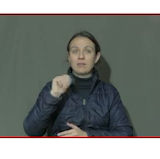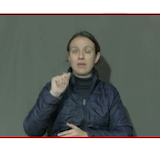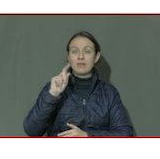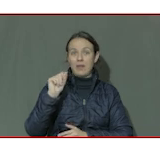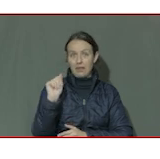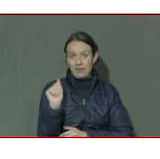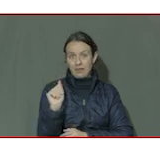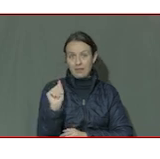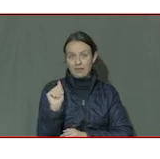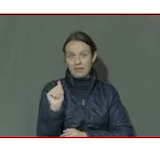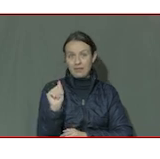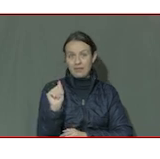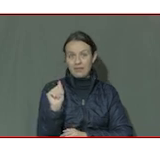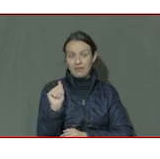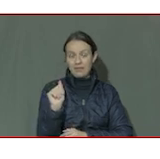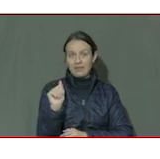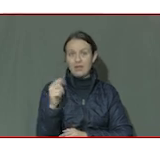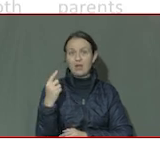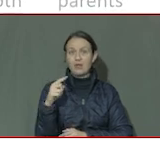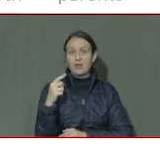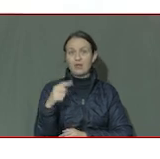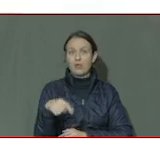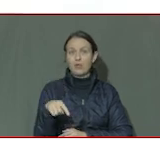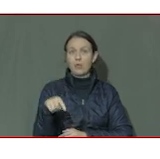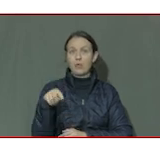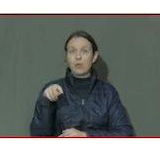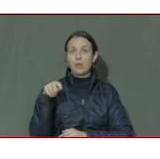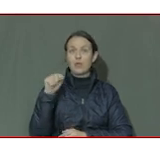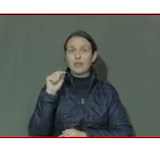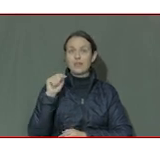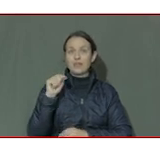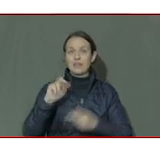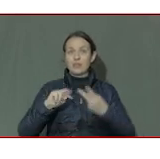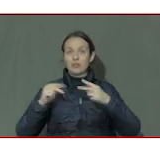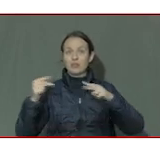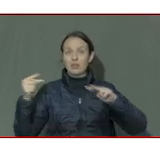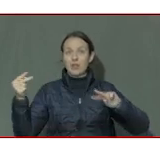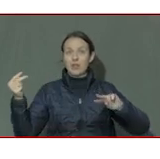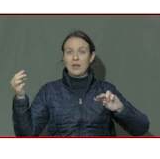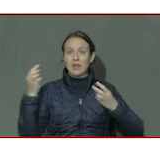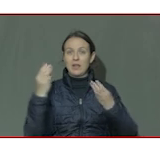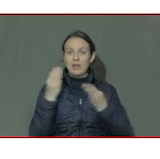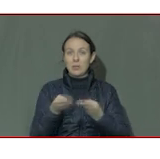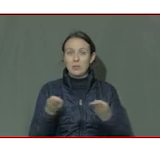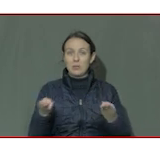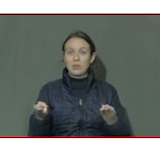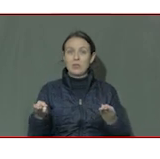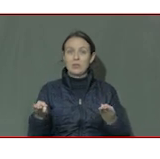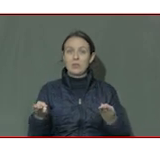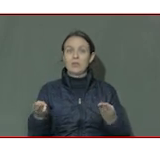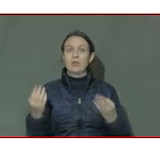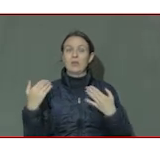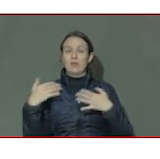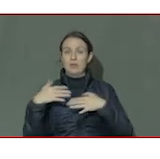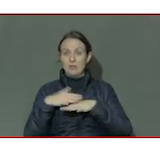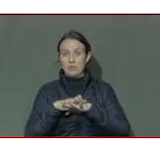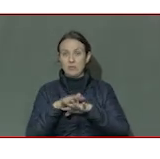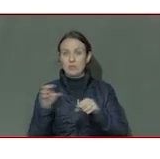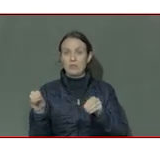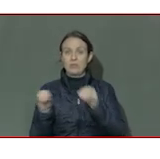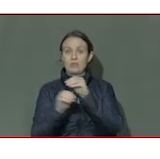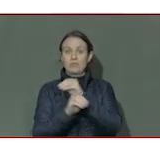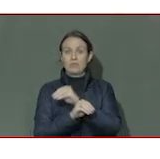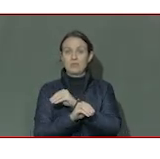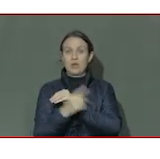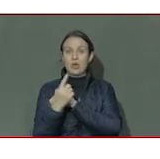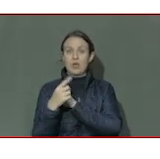And then to exchange the genetic material, resulting in a new combination of genetic material from